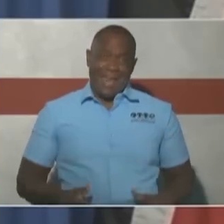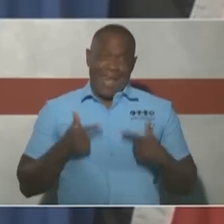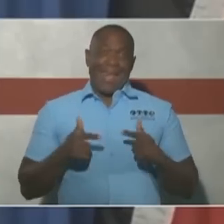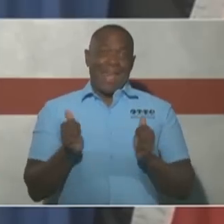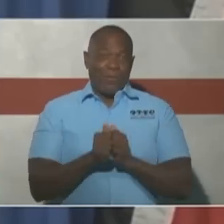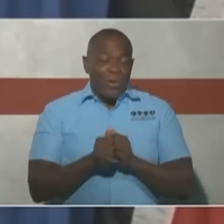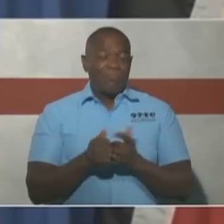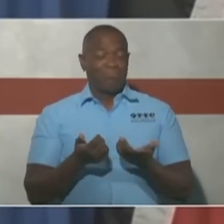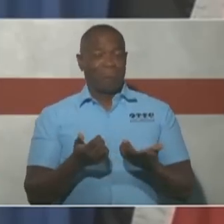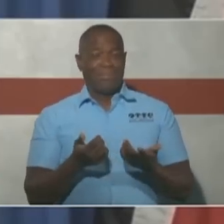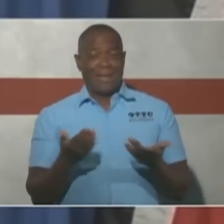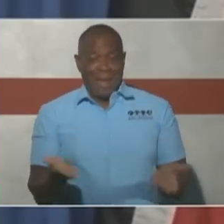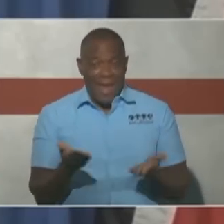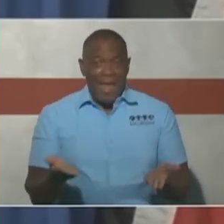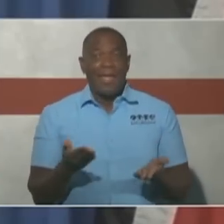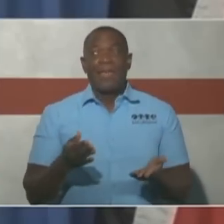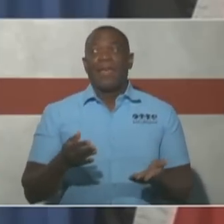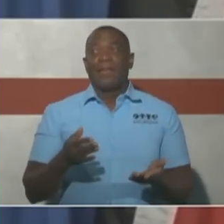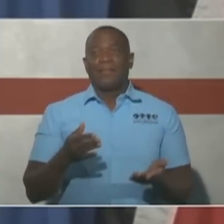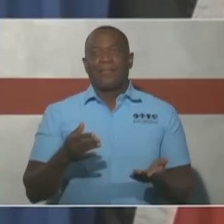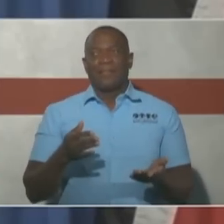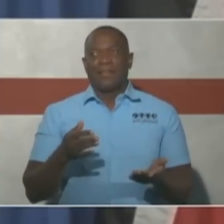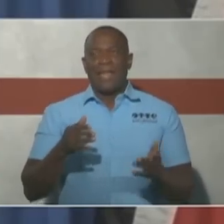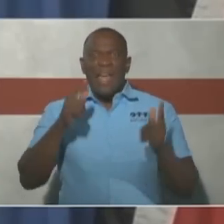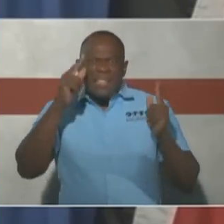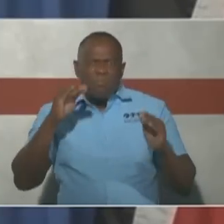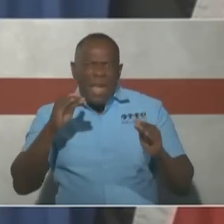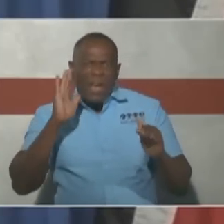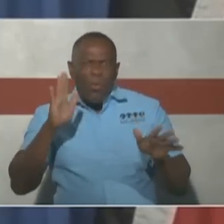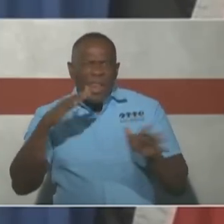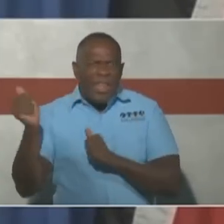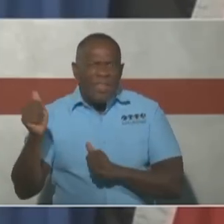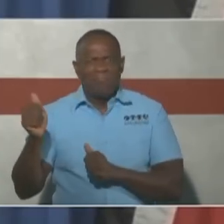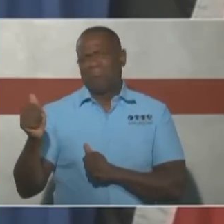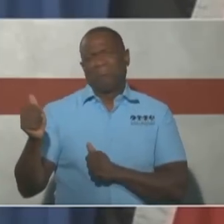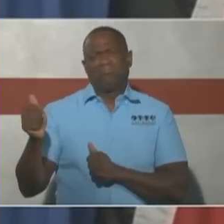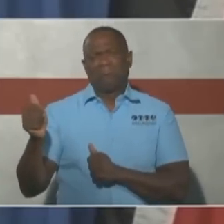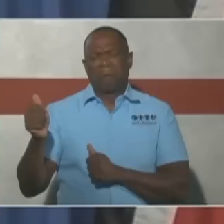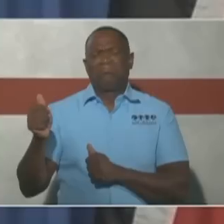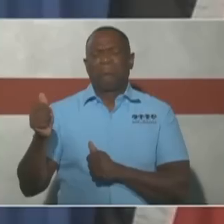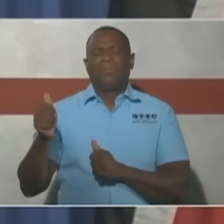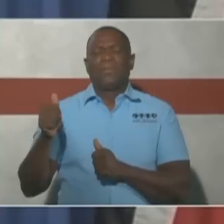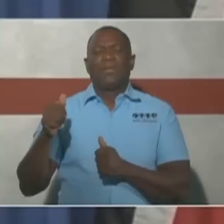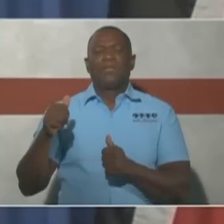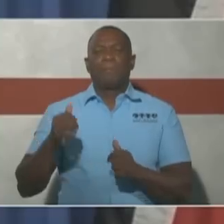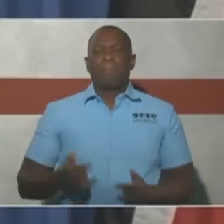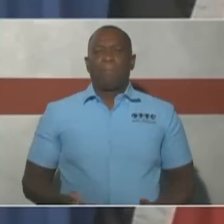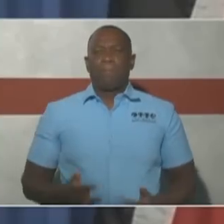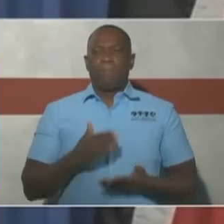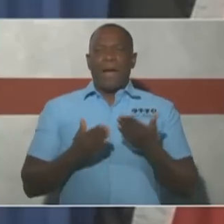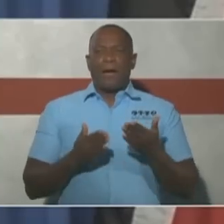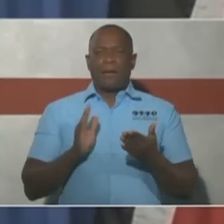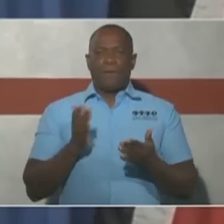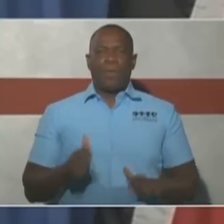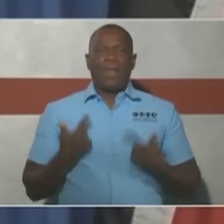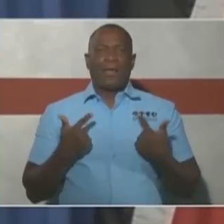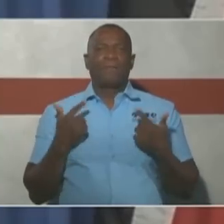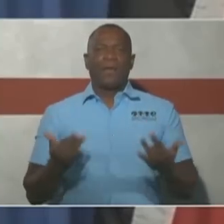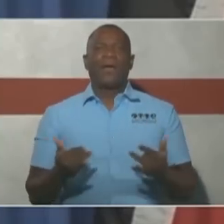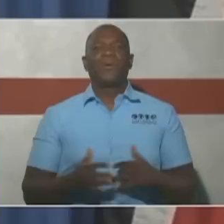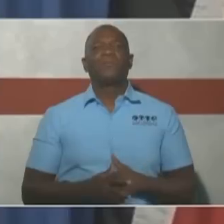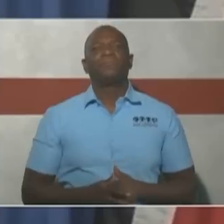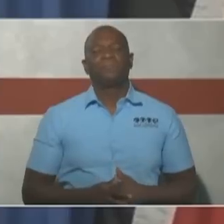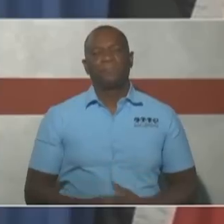come, it is here, and it is not likely to leave the population. But we have to live with it. And we had those conversations before. And the